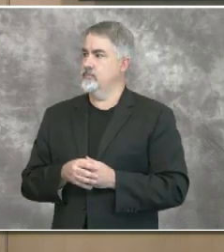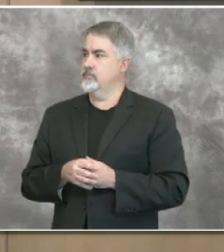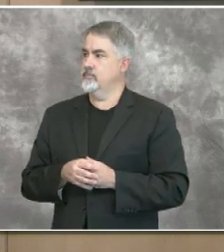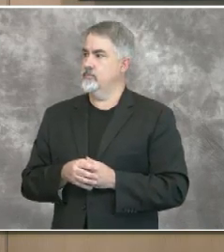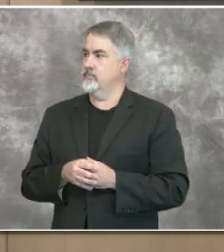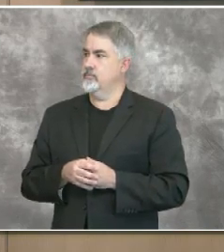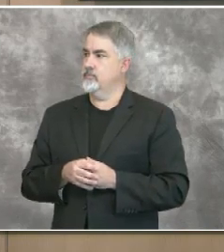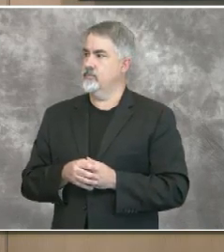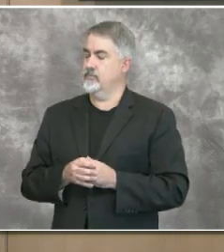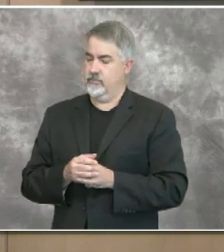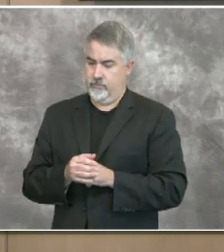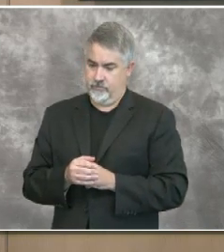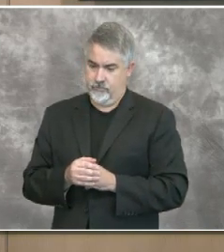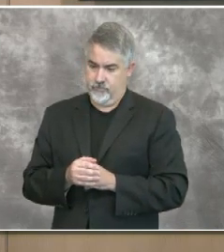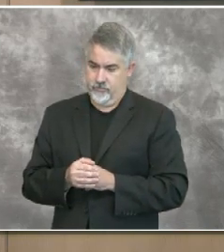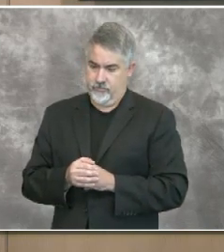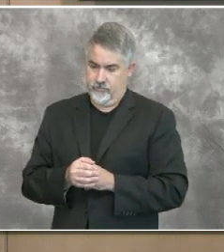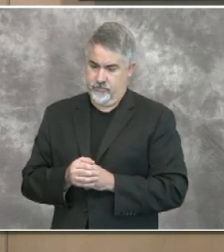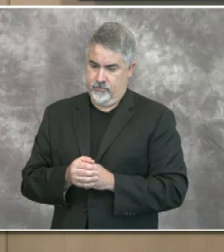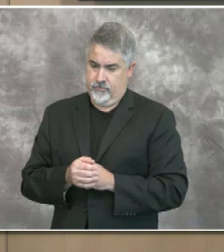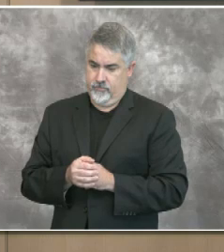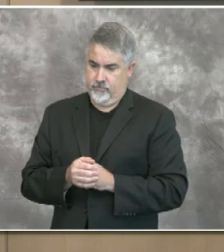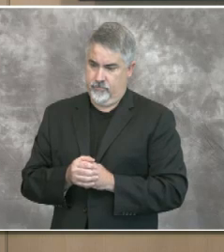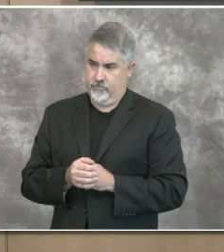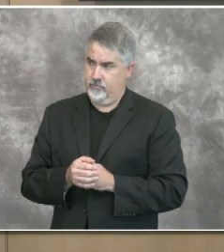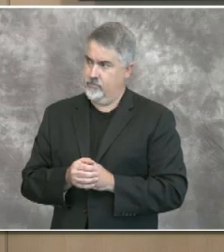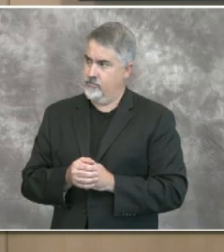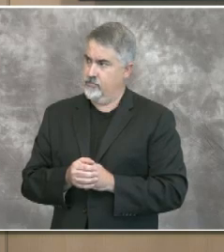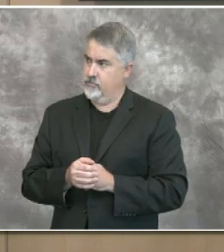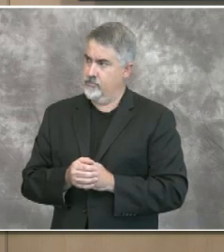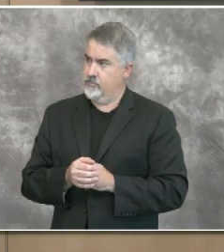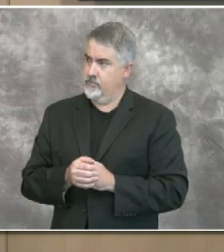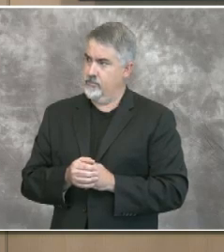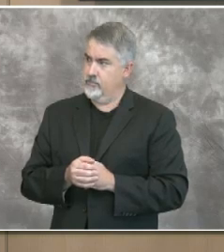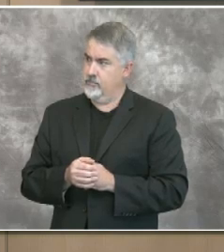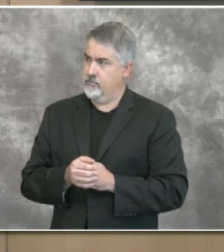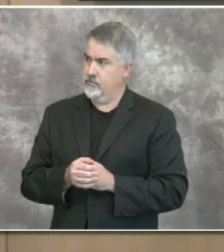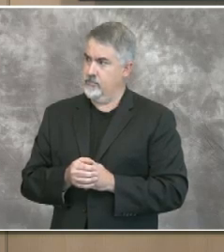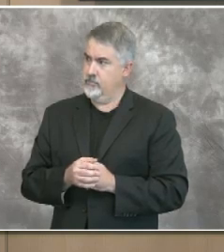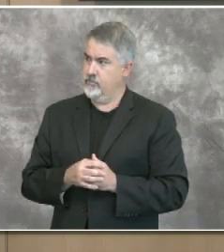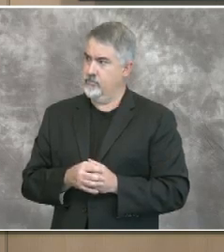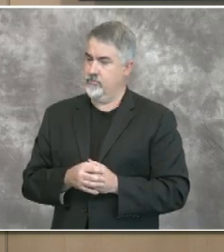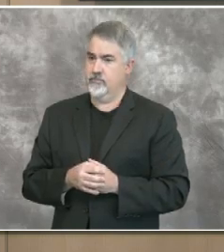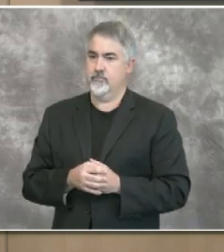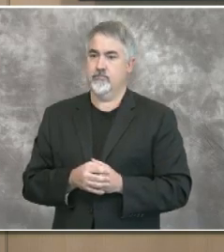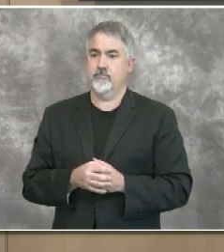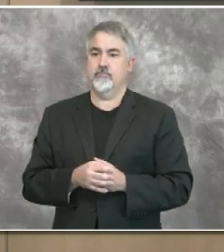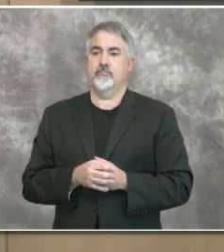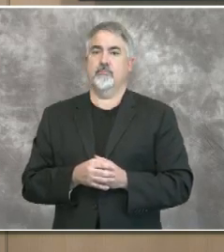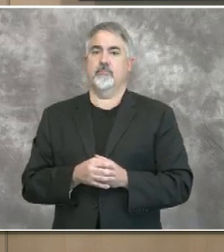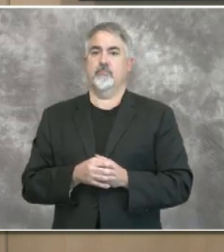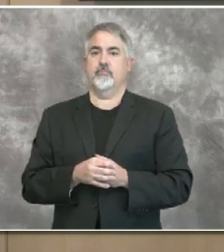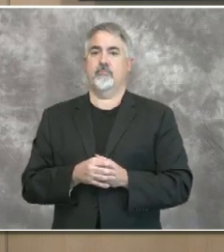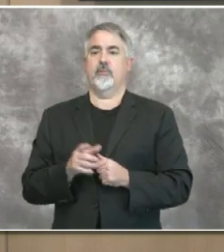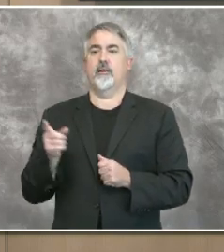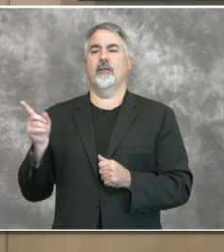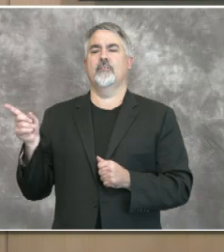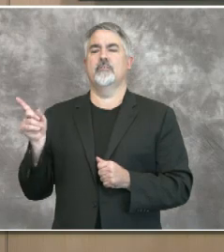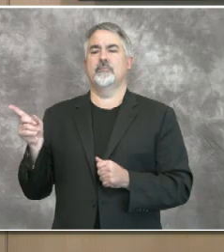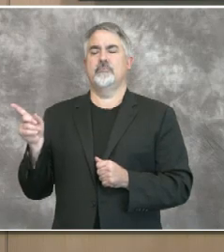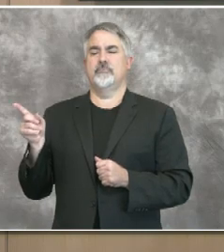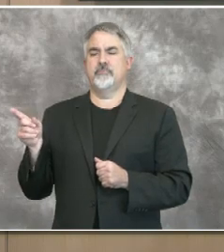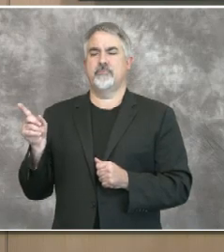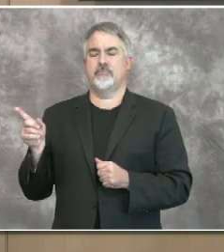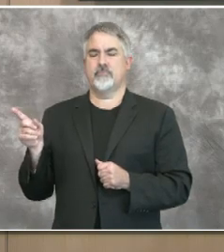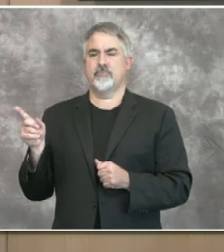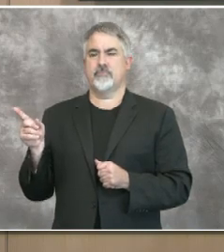As COVID-19 tests, does the COVID-19 test graph only focus on tests done by the county lab, or does that